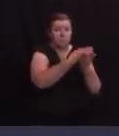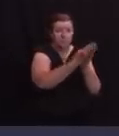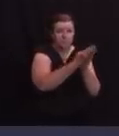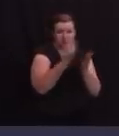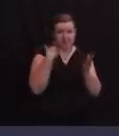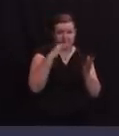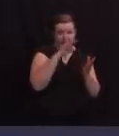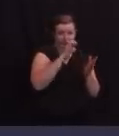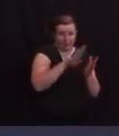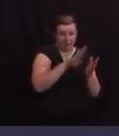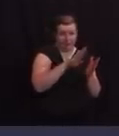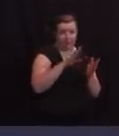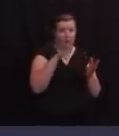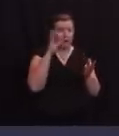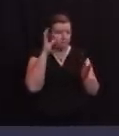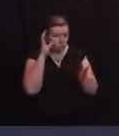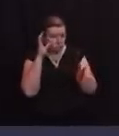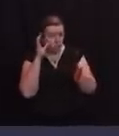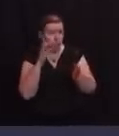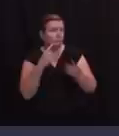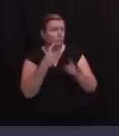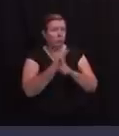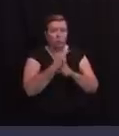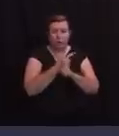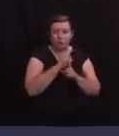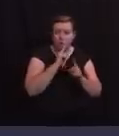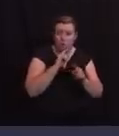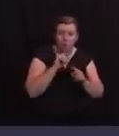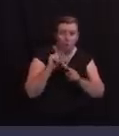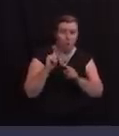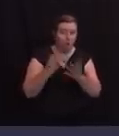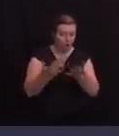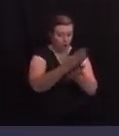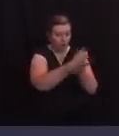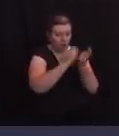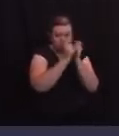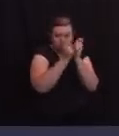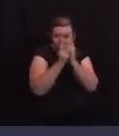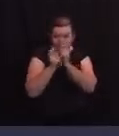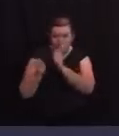the regular reporting on the revenue adjustments, which this year were significant,